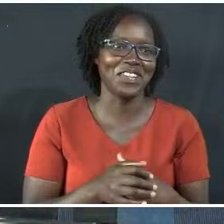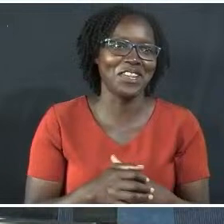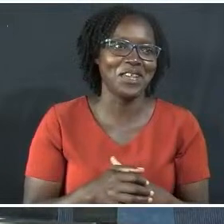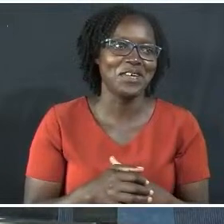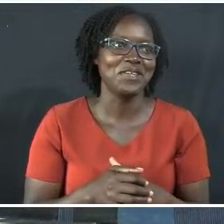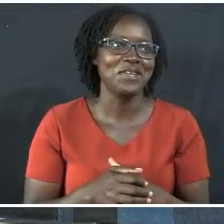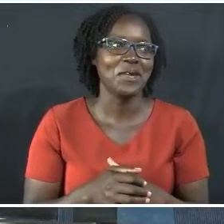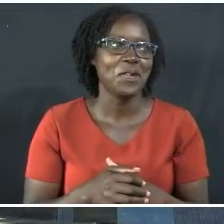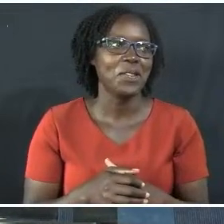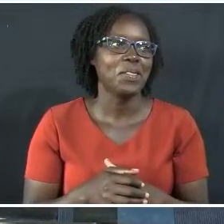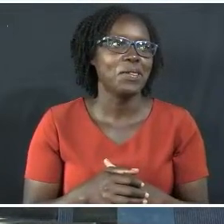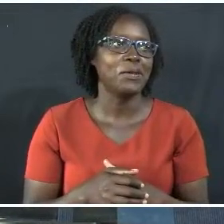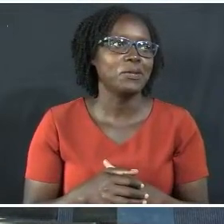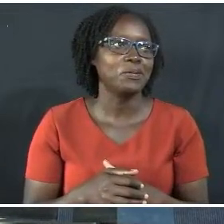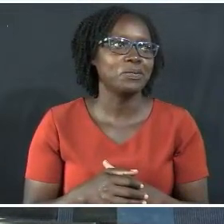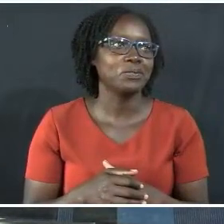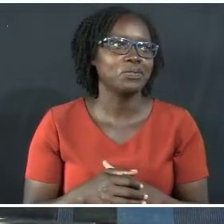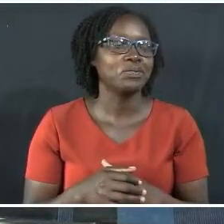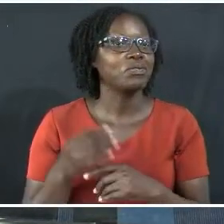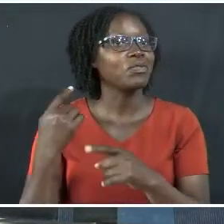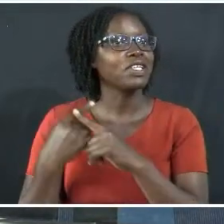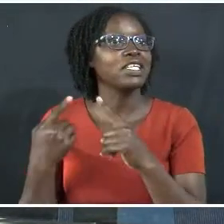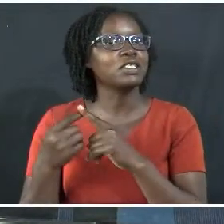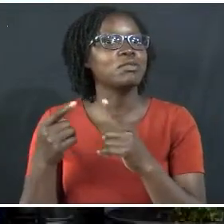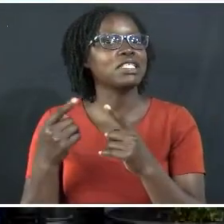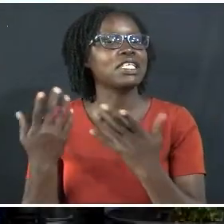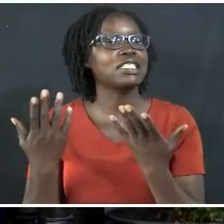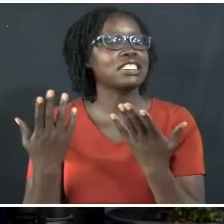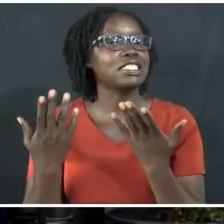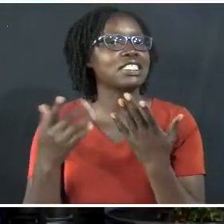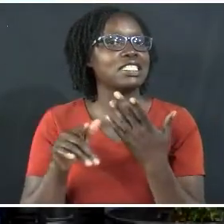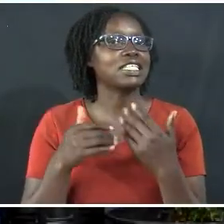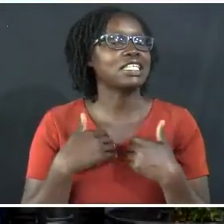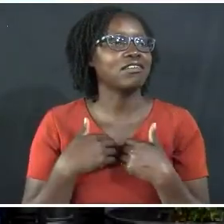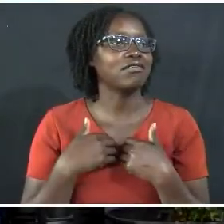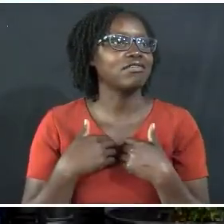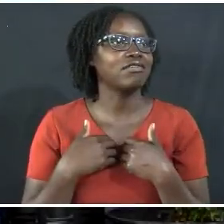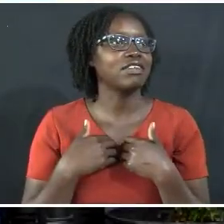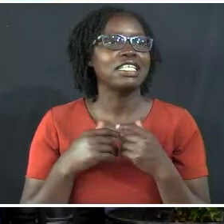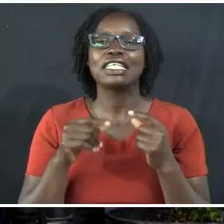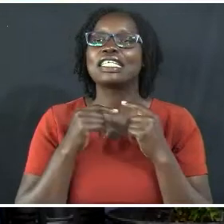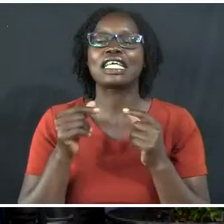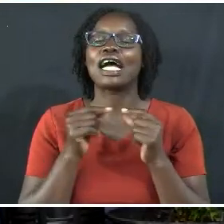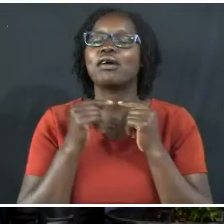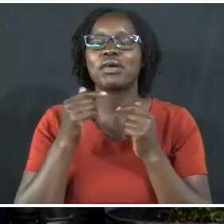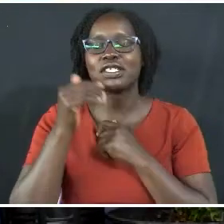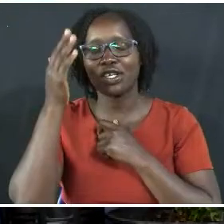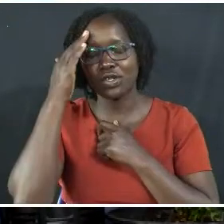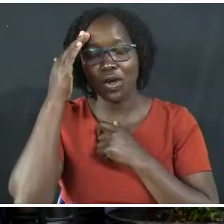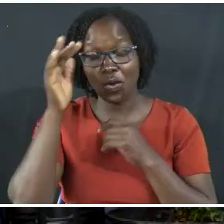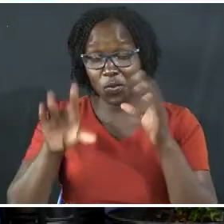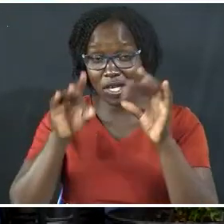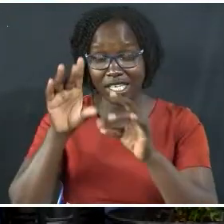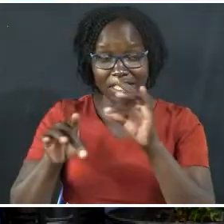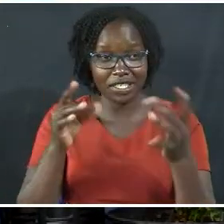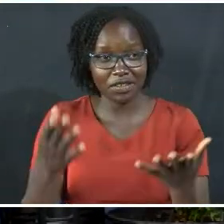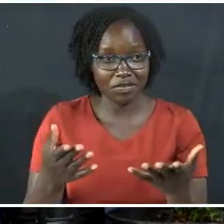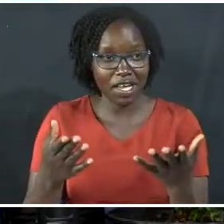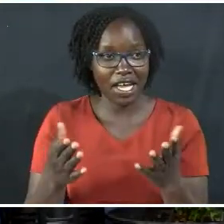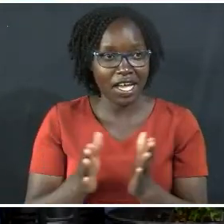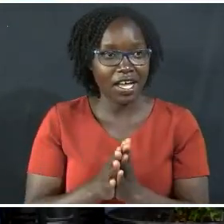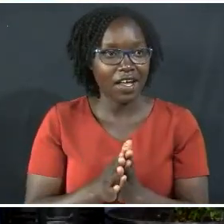Yeah, those who have experienced that now are saying, yeah, pastor, we know, we can identify. When they